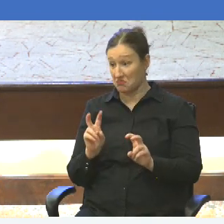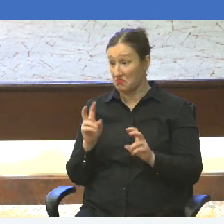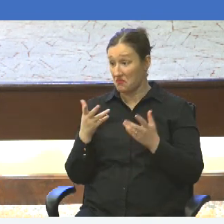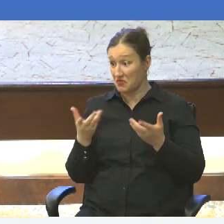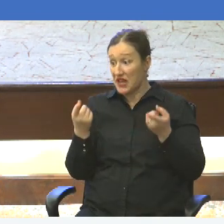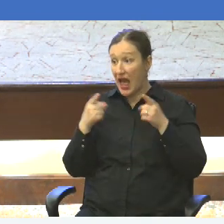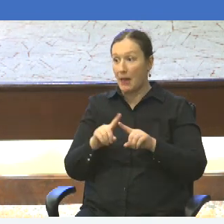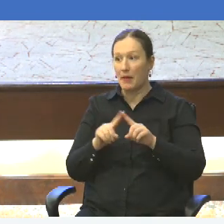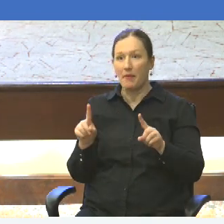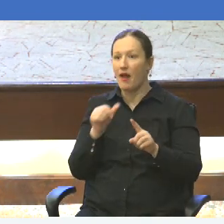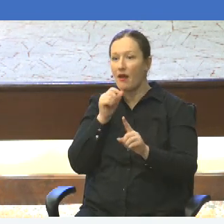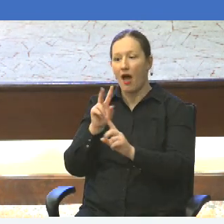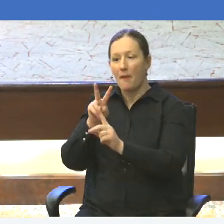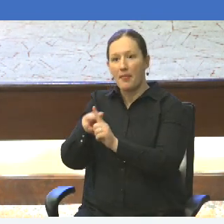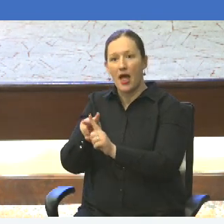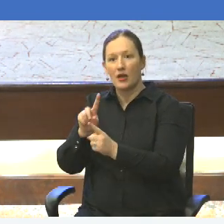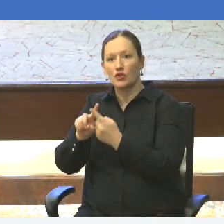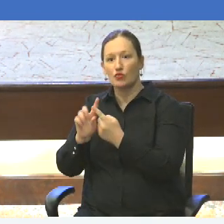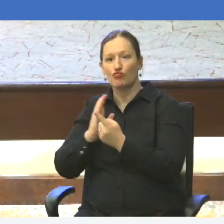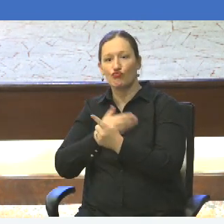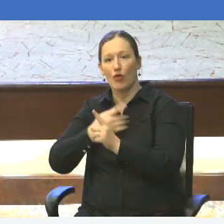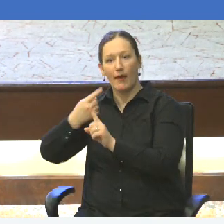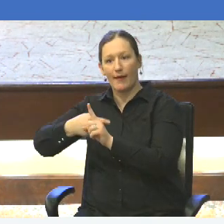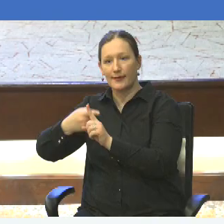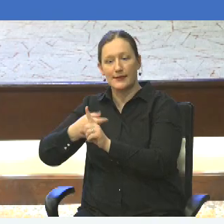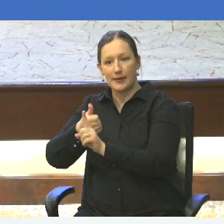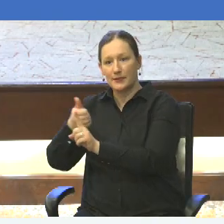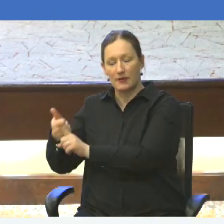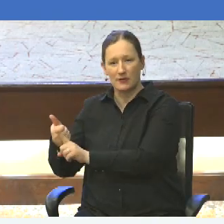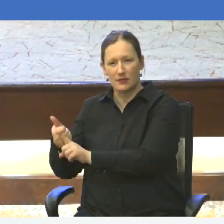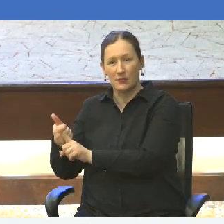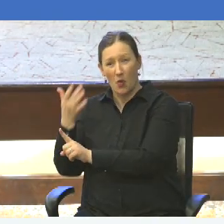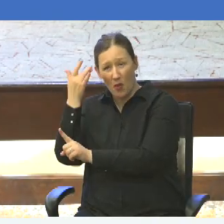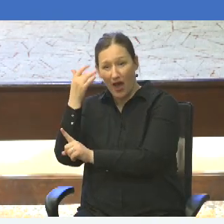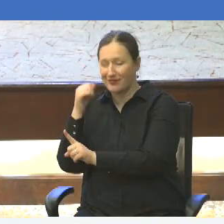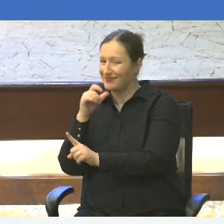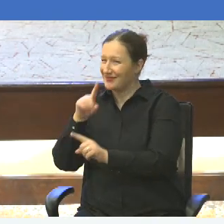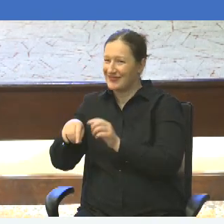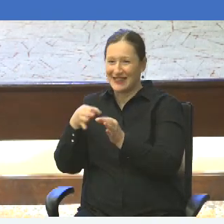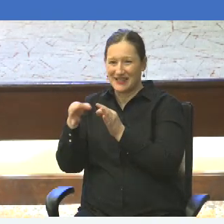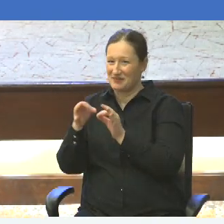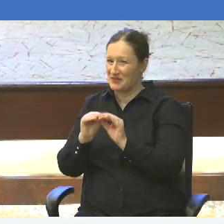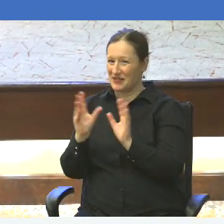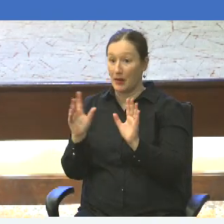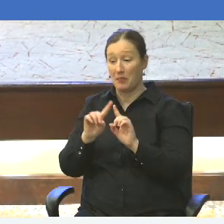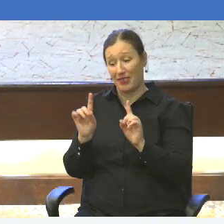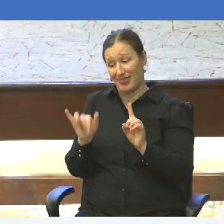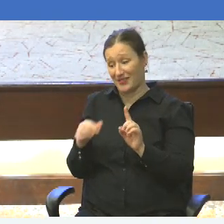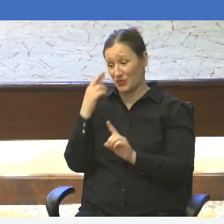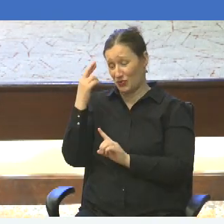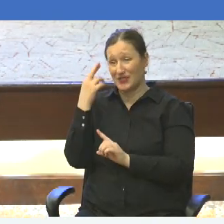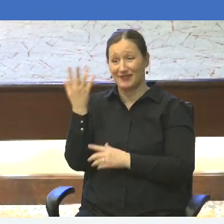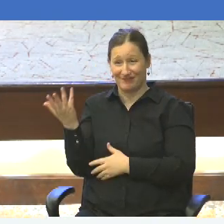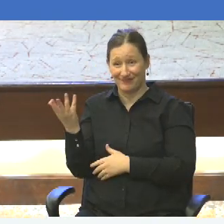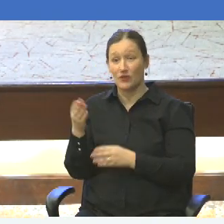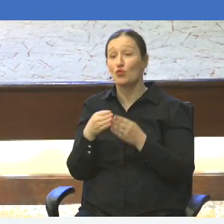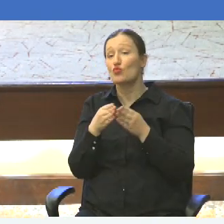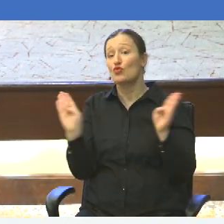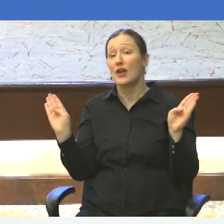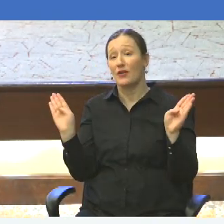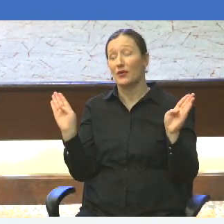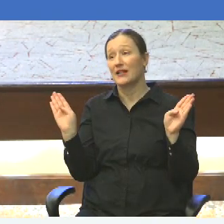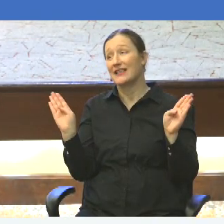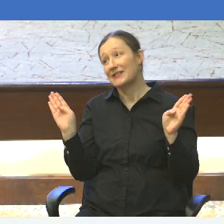leases themselves. Why, I cannot explain to you, but that appears to be the case. But generally